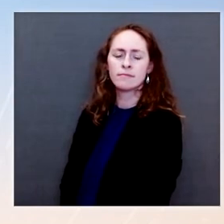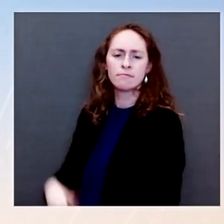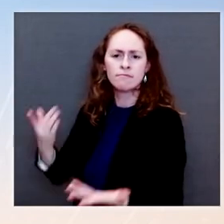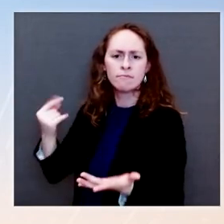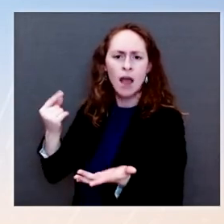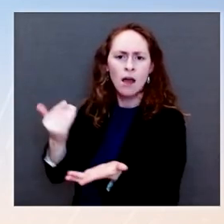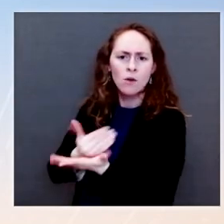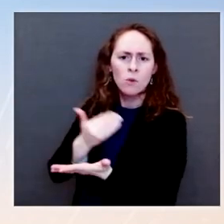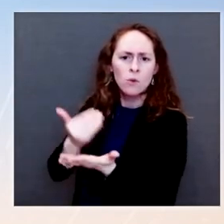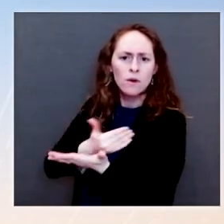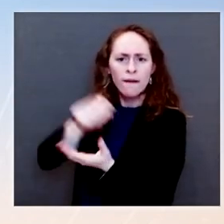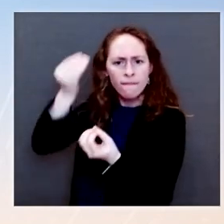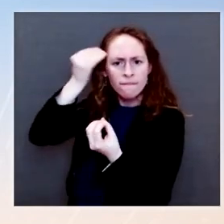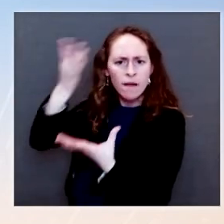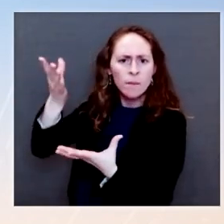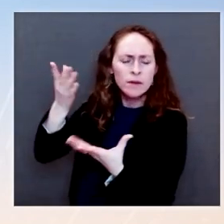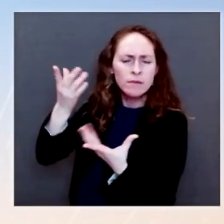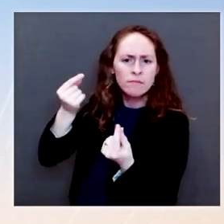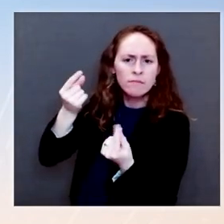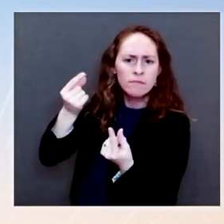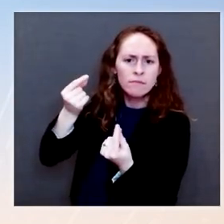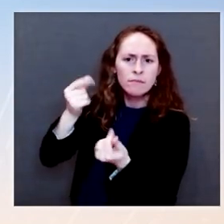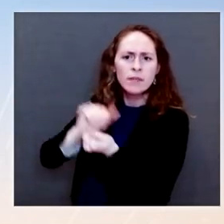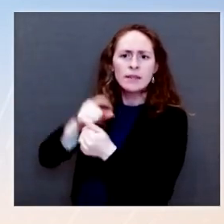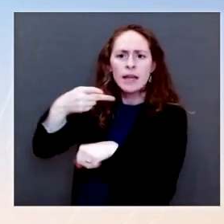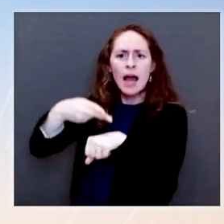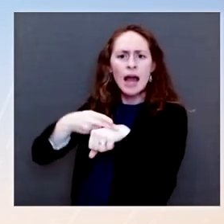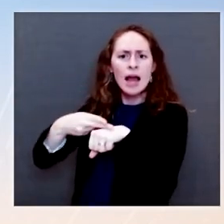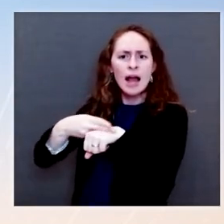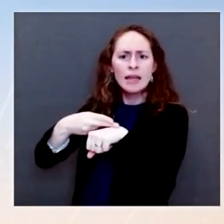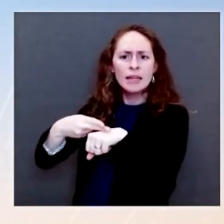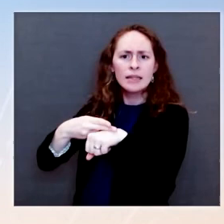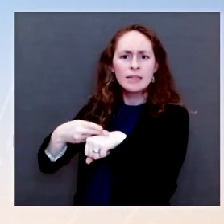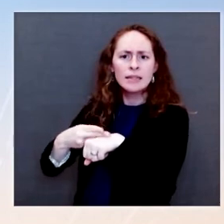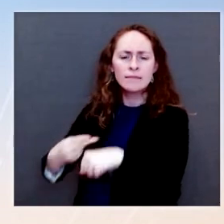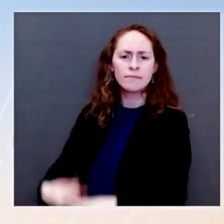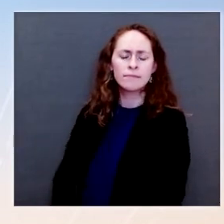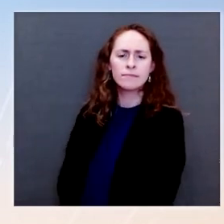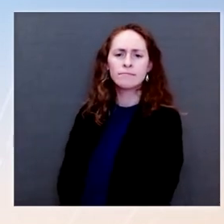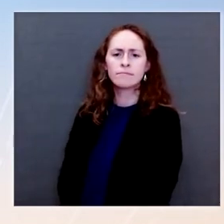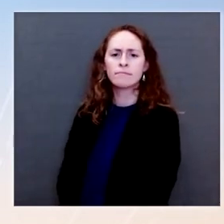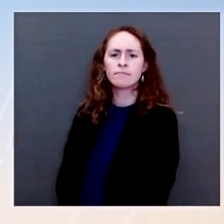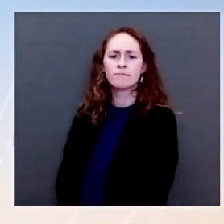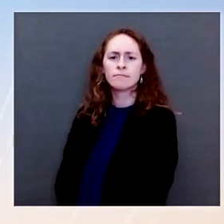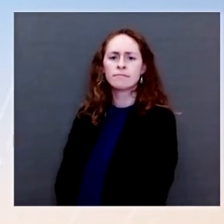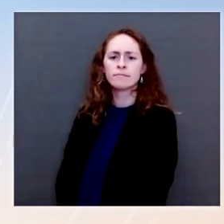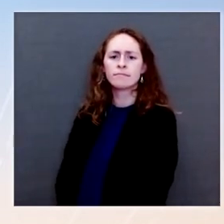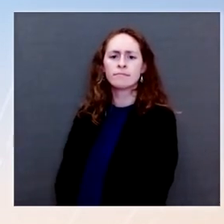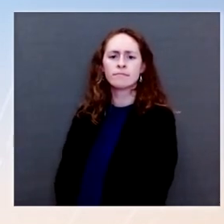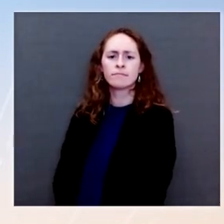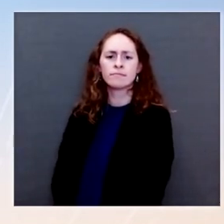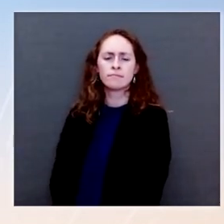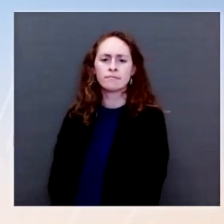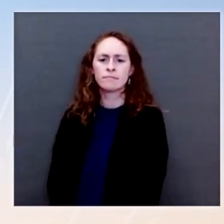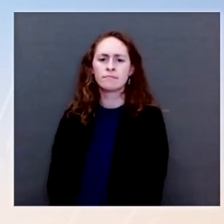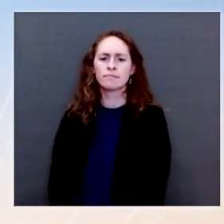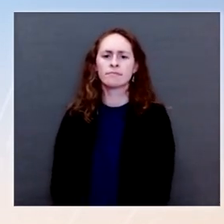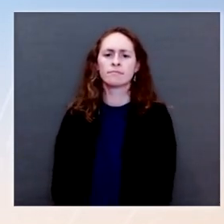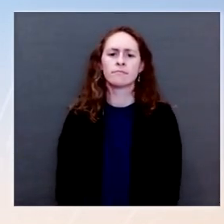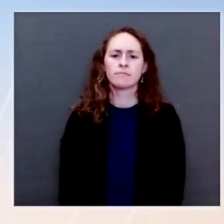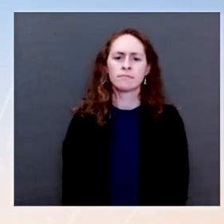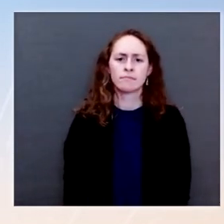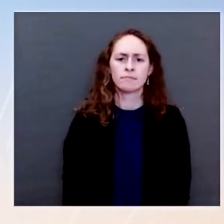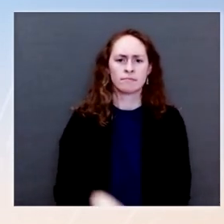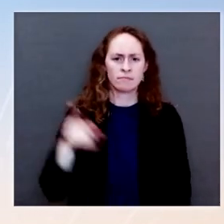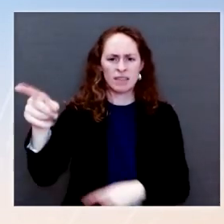Sure. I know that the Department of Homeland Security has put out comments on that. I don't have anything new to update you on in terms of the status. And when it